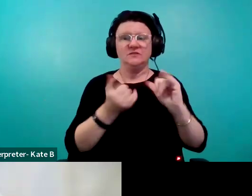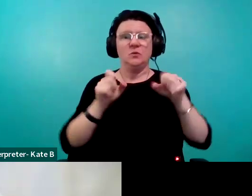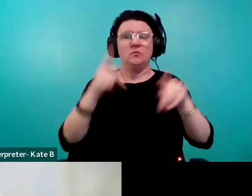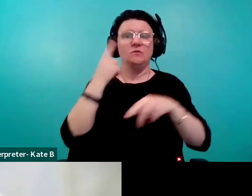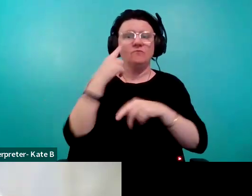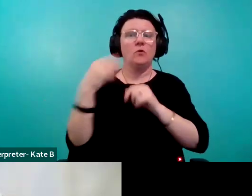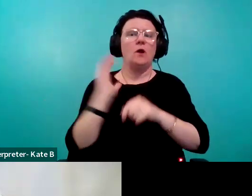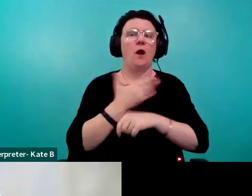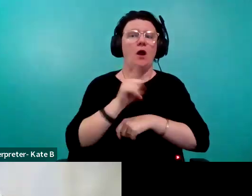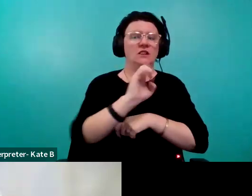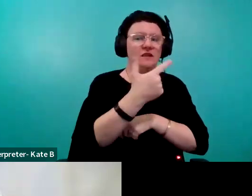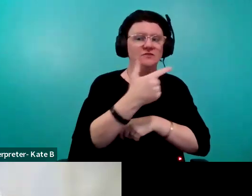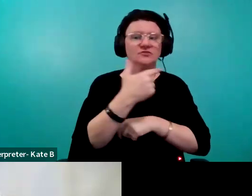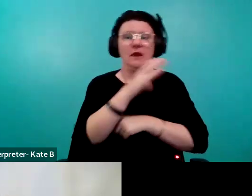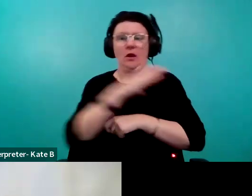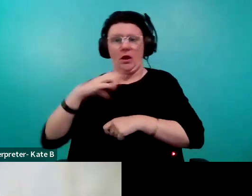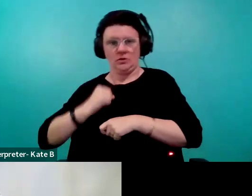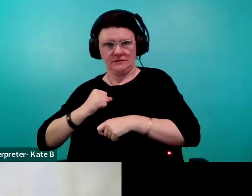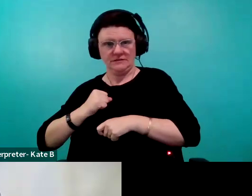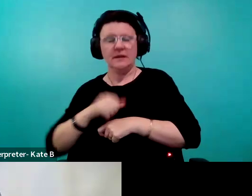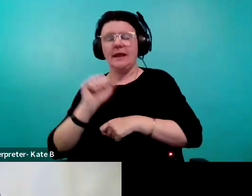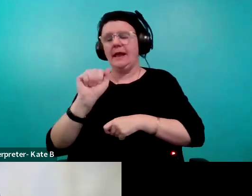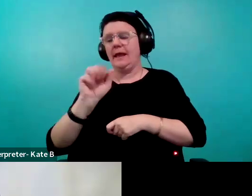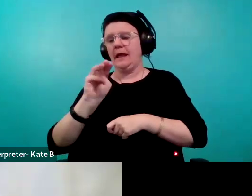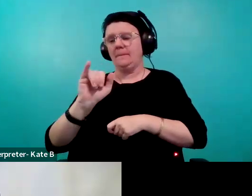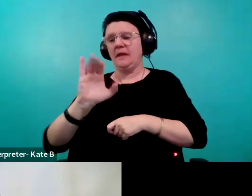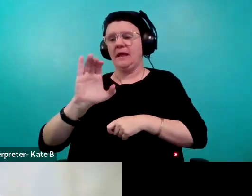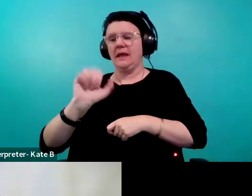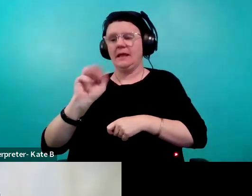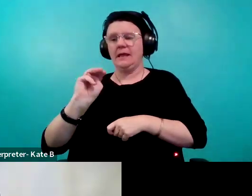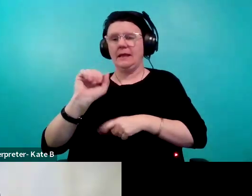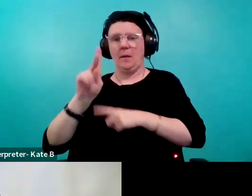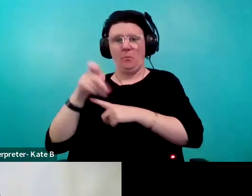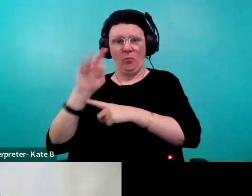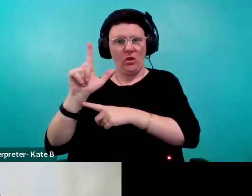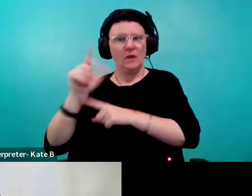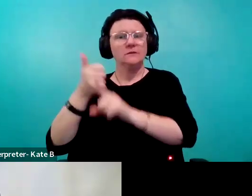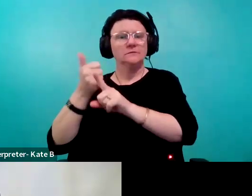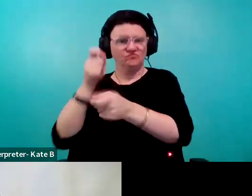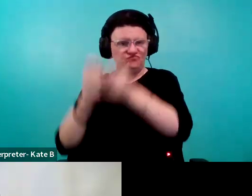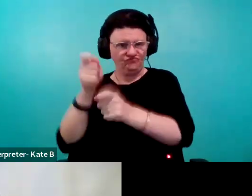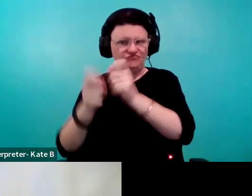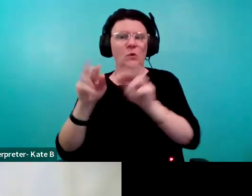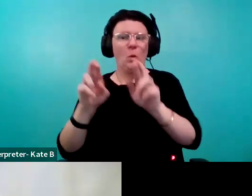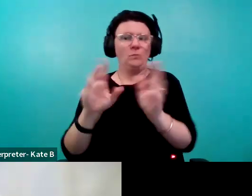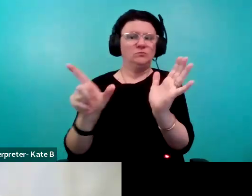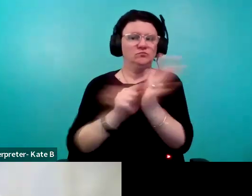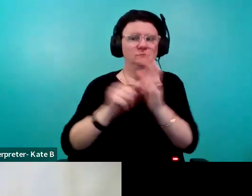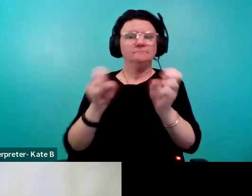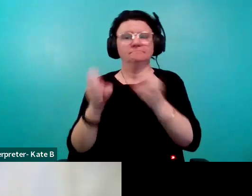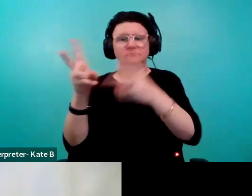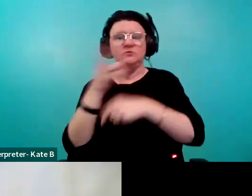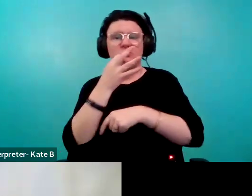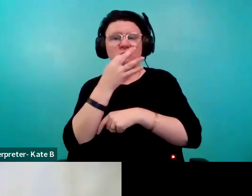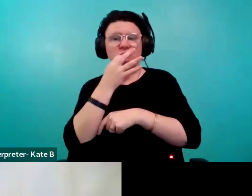and Congress. Amy Campbell, who we work with, is working hard on getting that updated and produced, and we